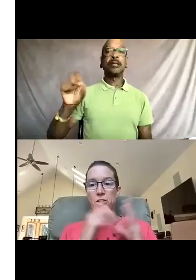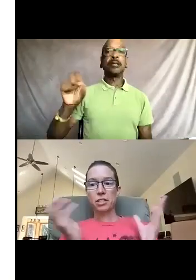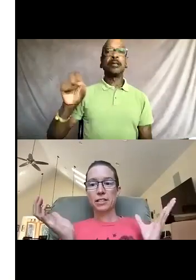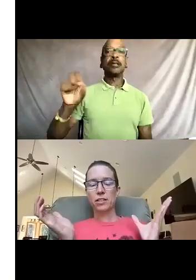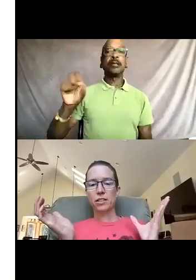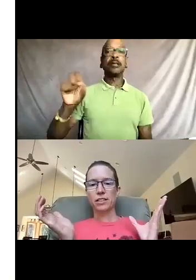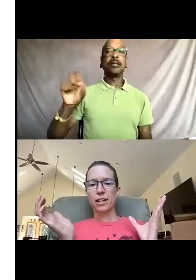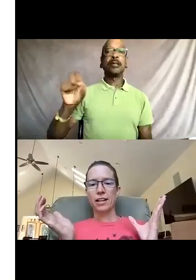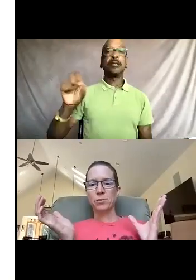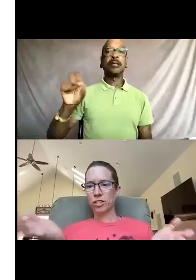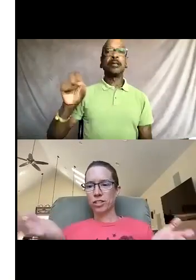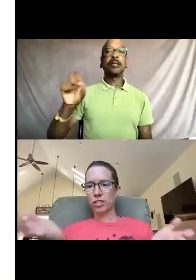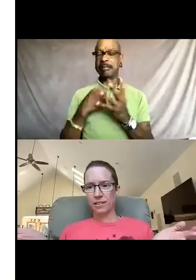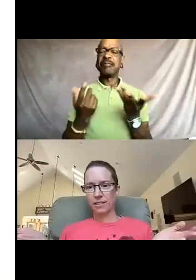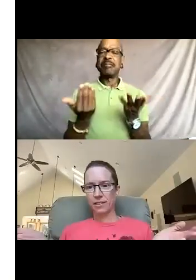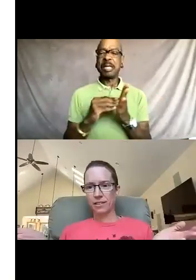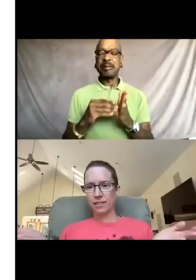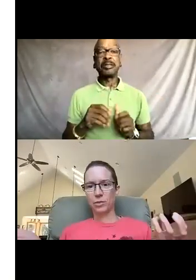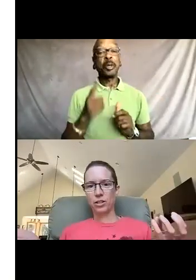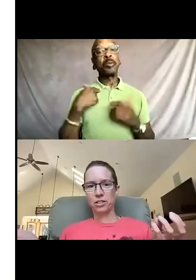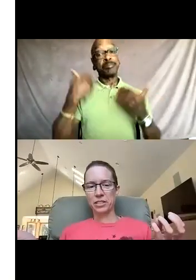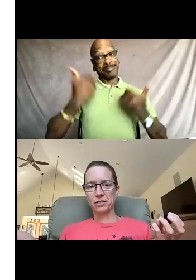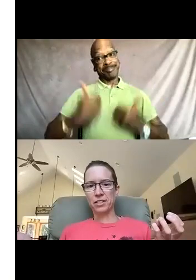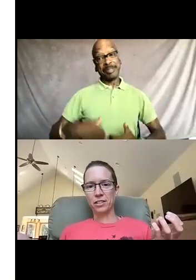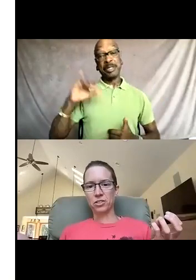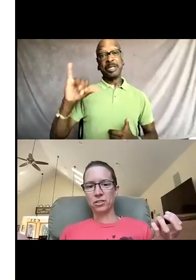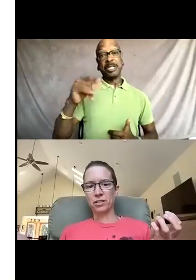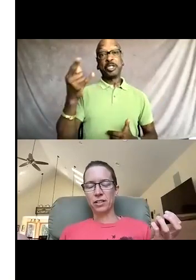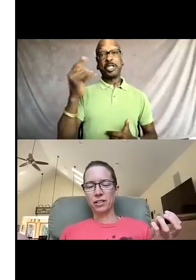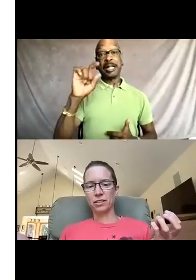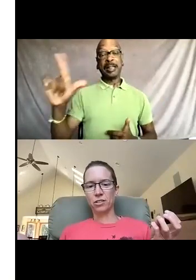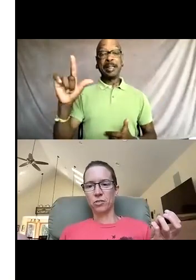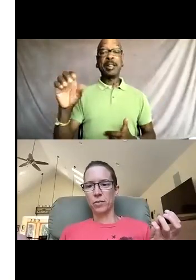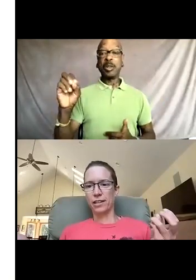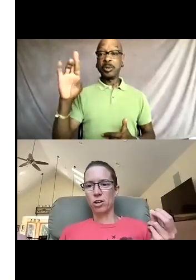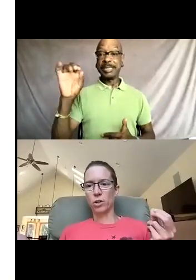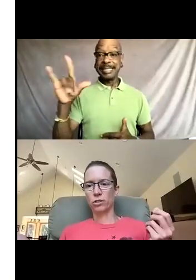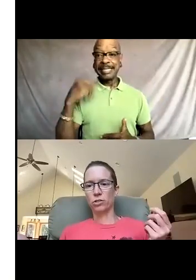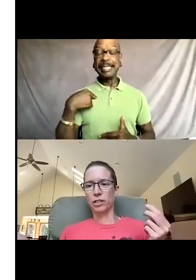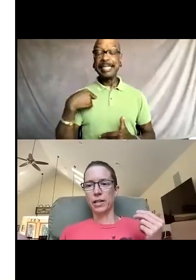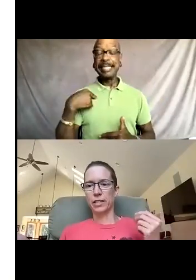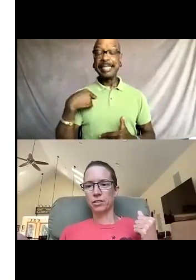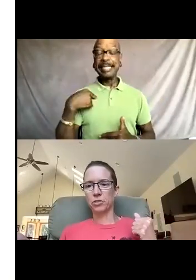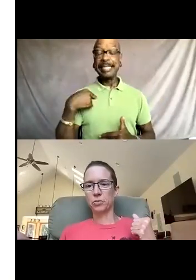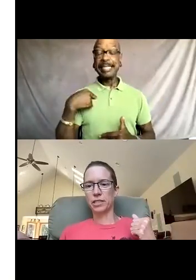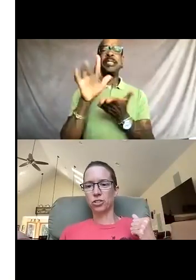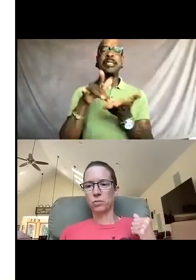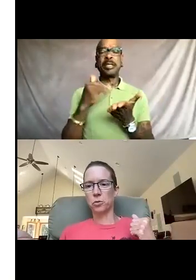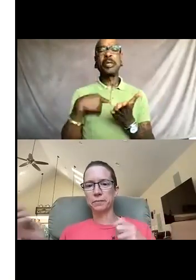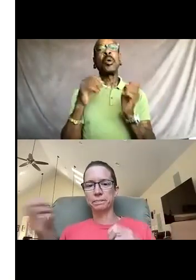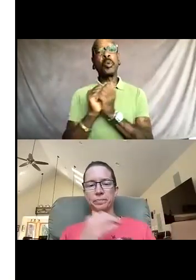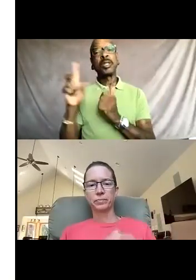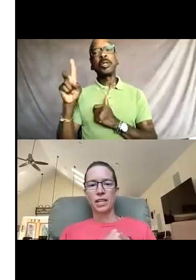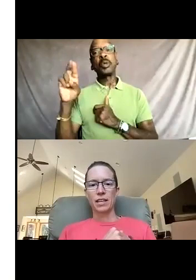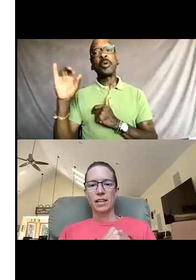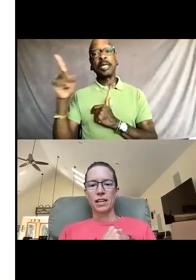So I'm just going to get started. I'm Janelle Orsi of Sustainable Economies Law Center, along with my coworker Dorian Payan, who you'll meet in just a